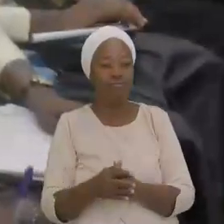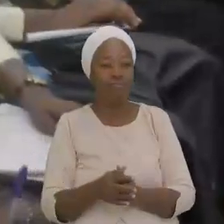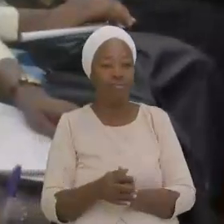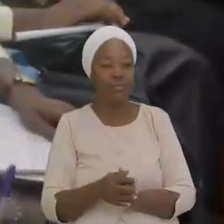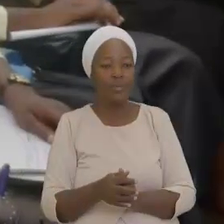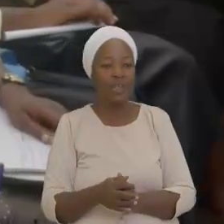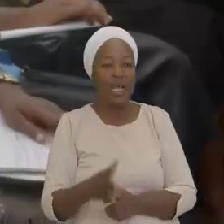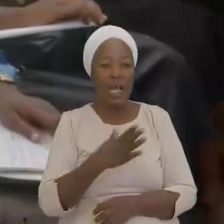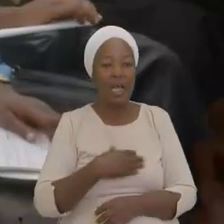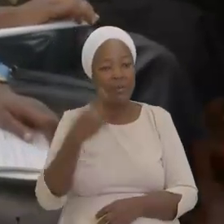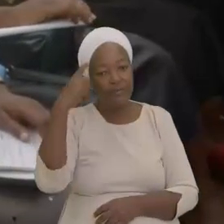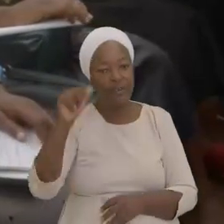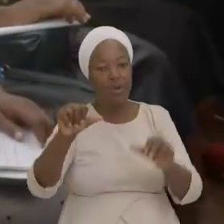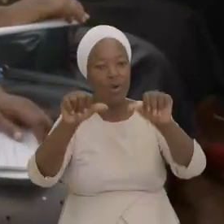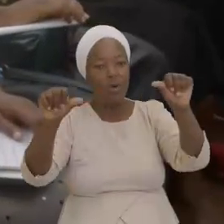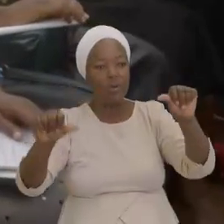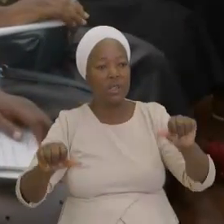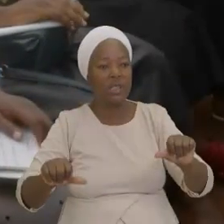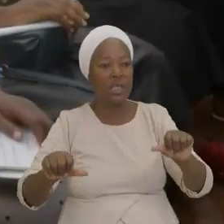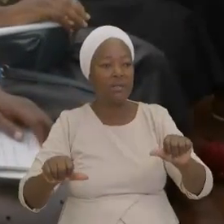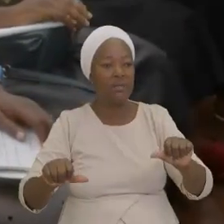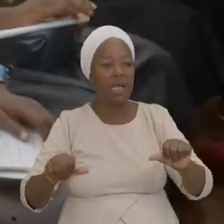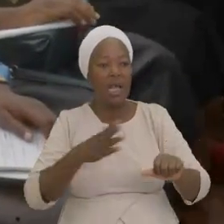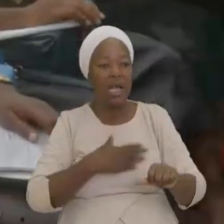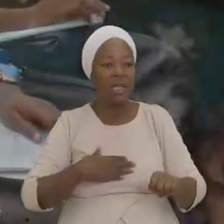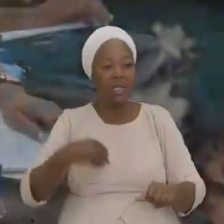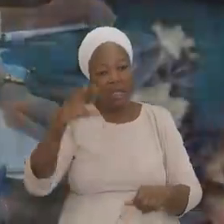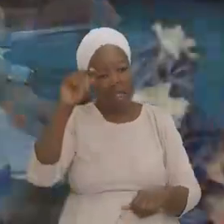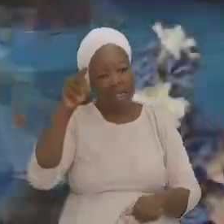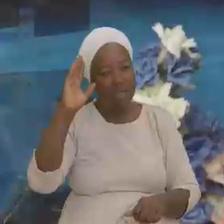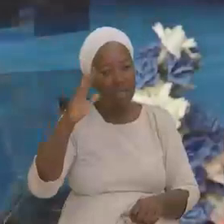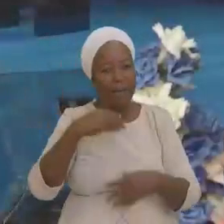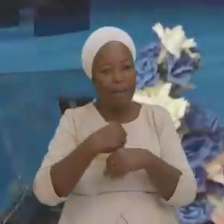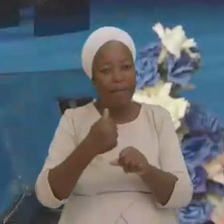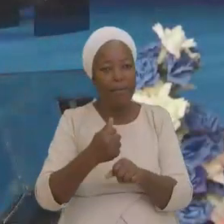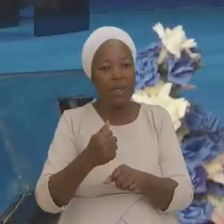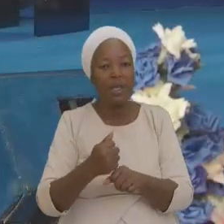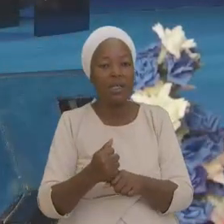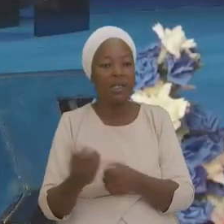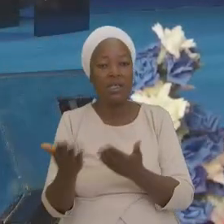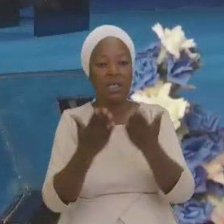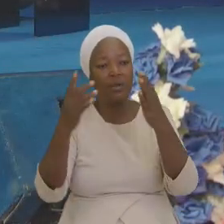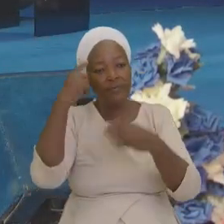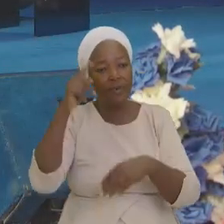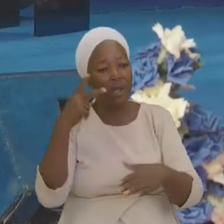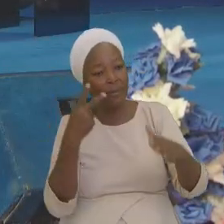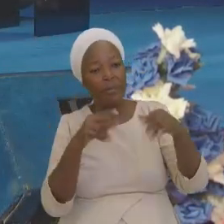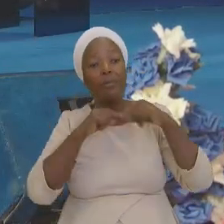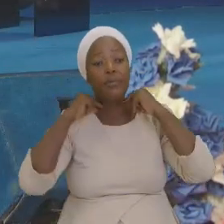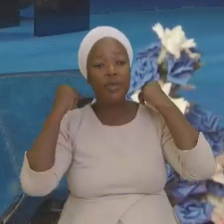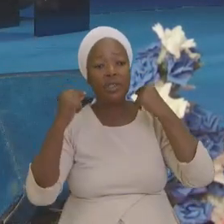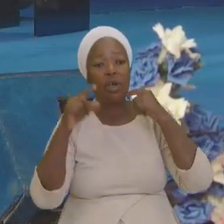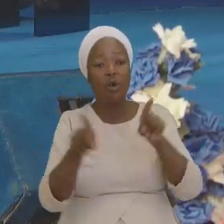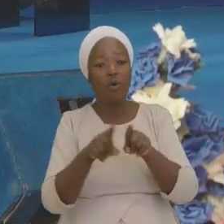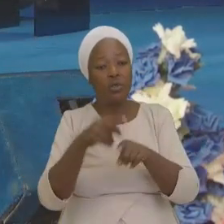and for the altar. He shall make an atonement for the priests, even for the preachers and